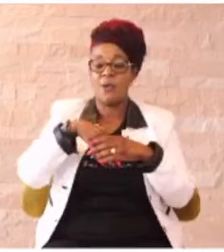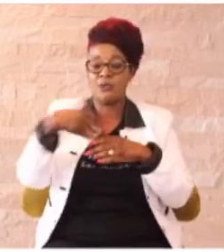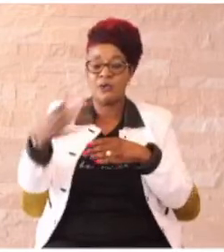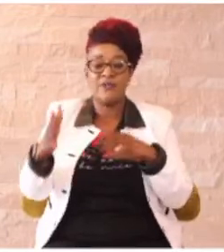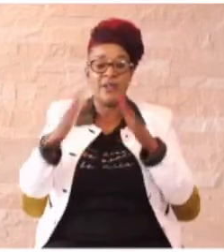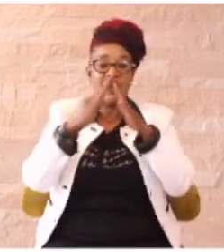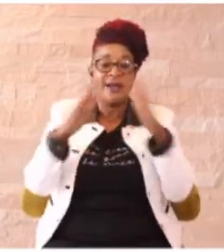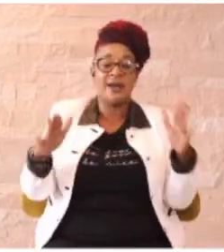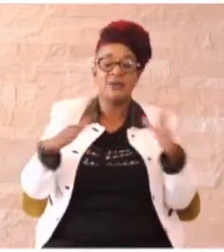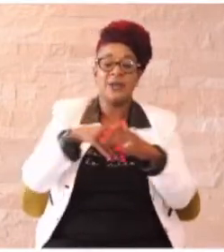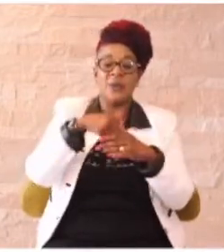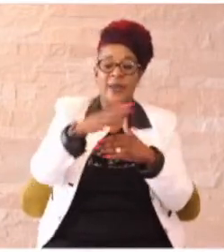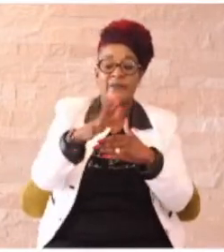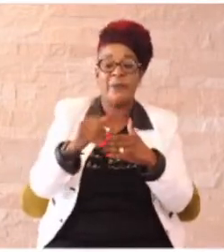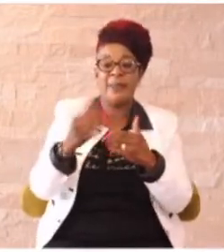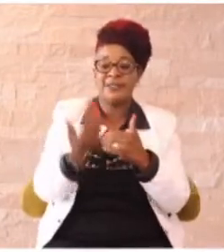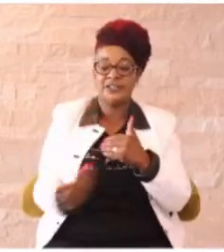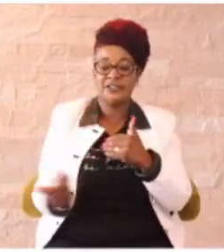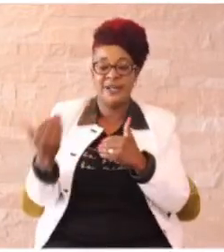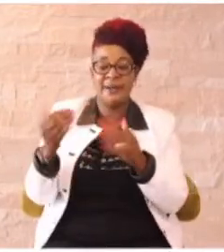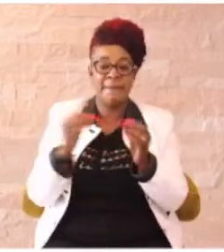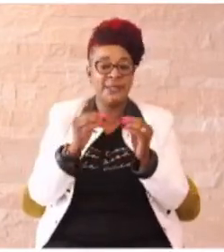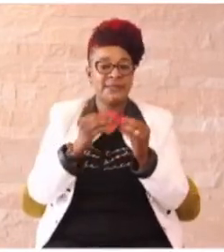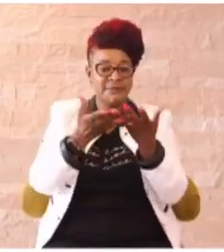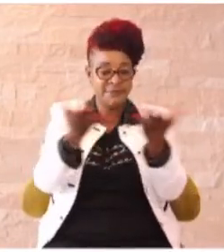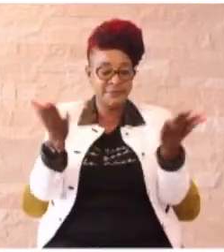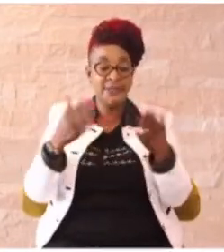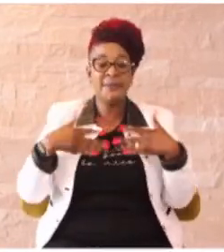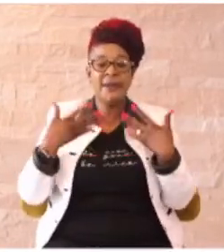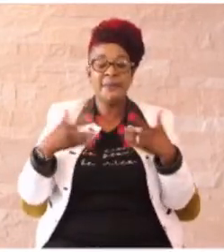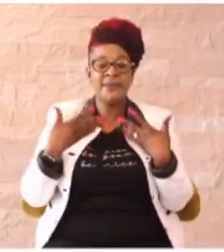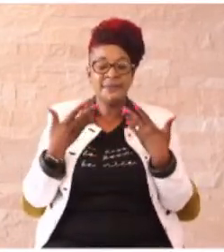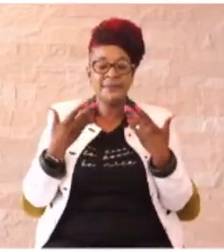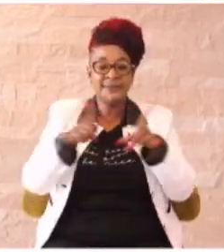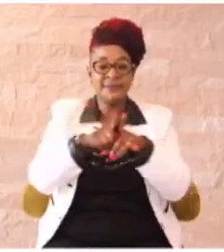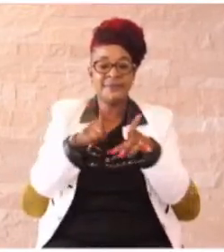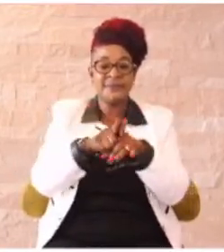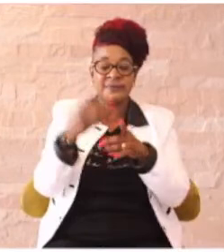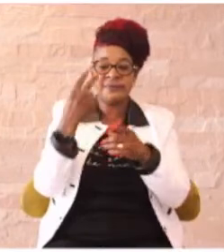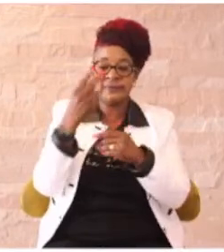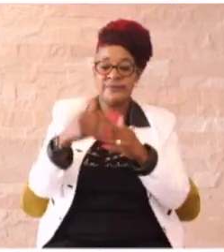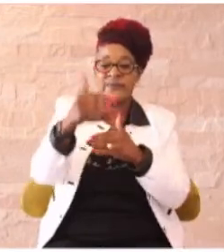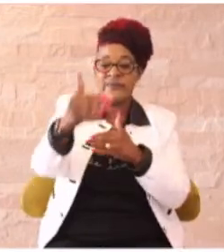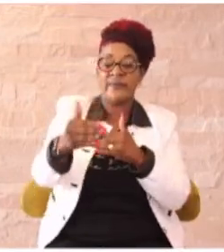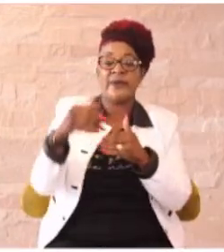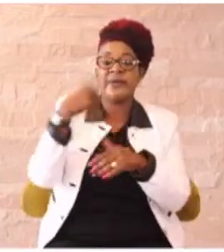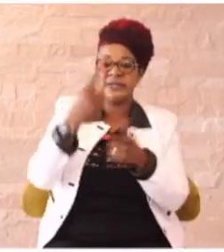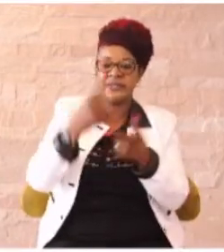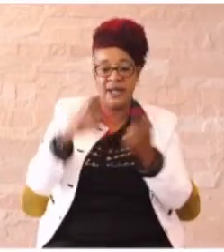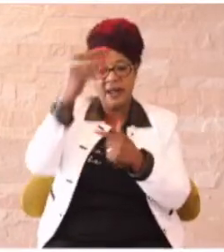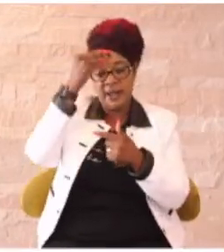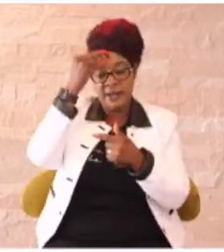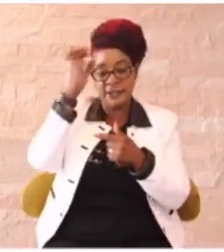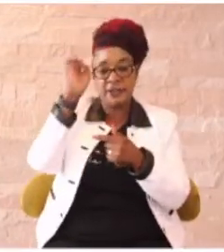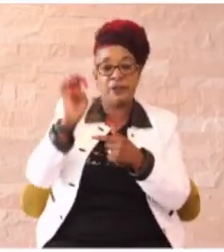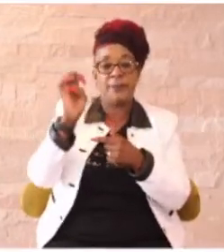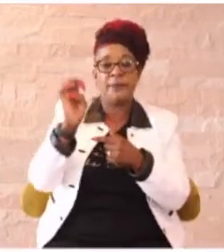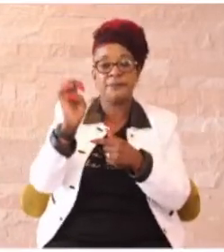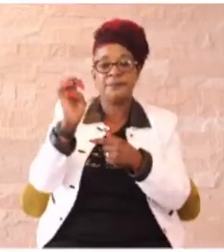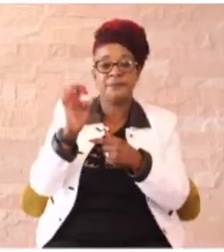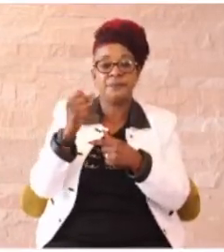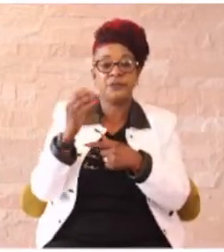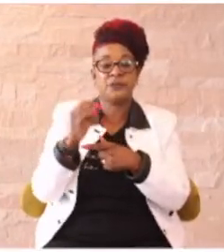kids, then meeting new people here. I'm really happy. And I'm looking forward to next year's learning event in Ethiopia. So,